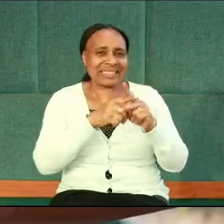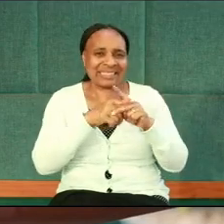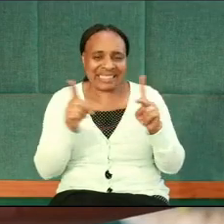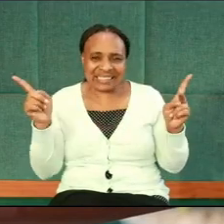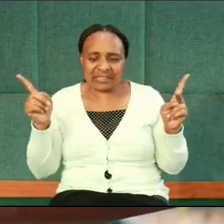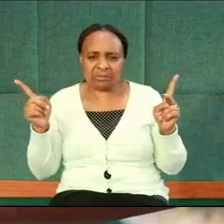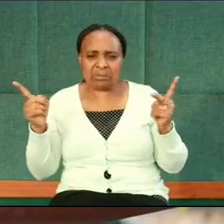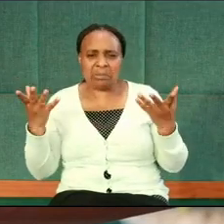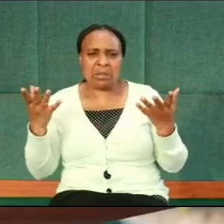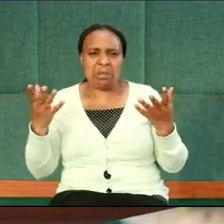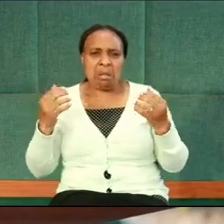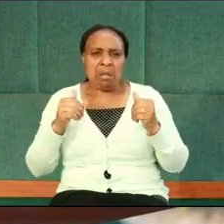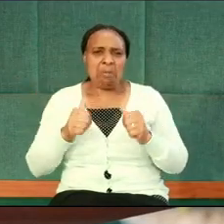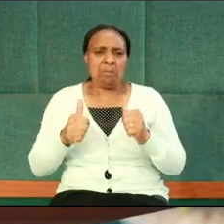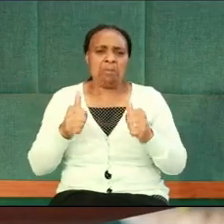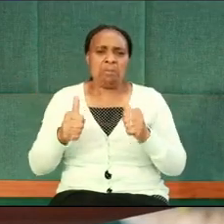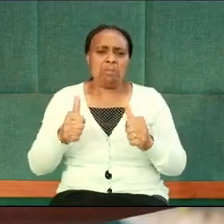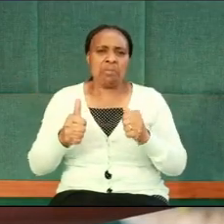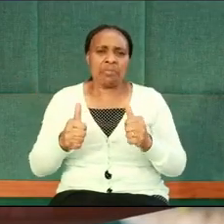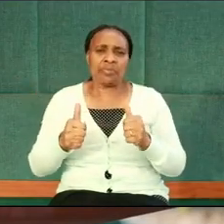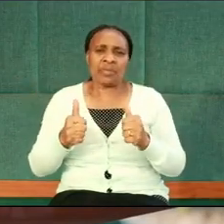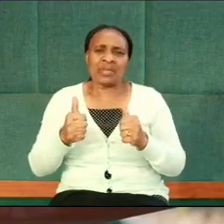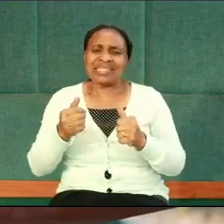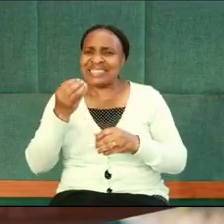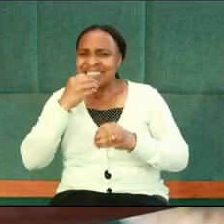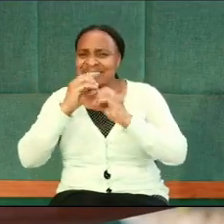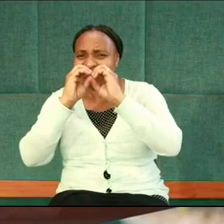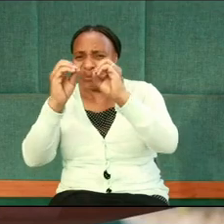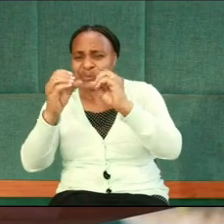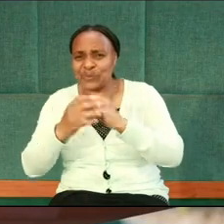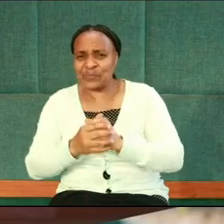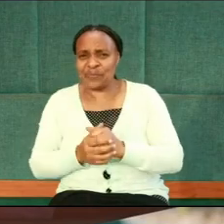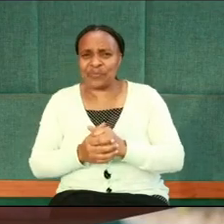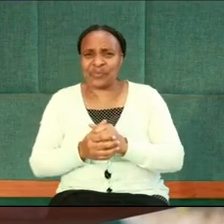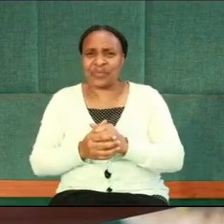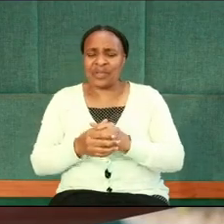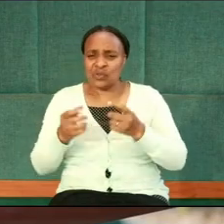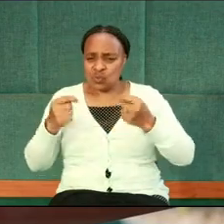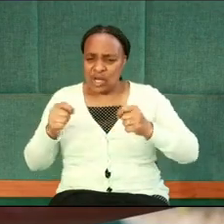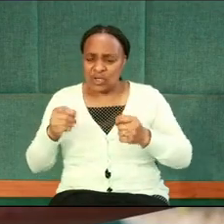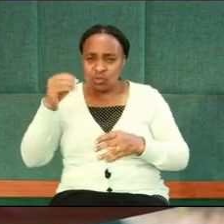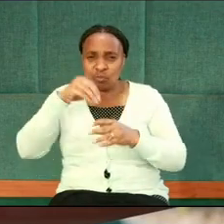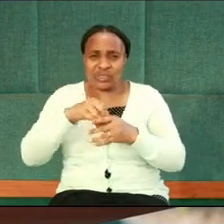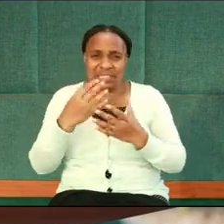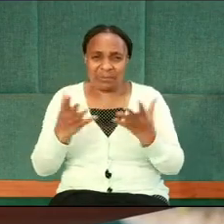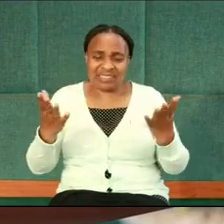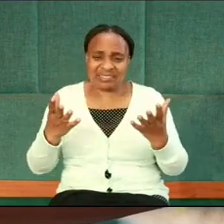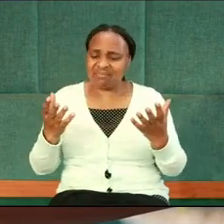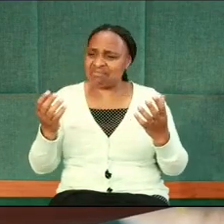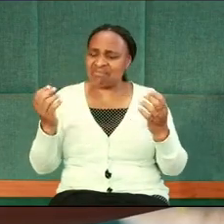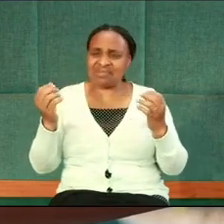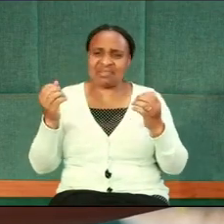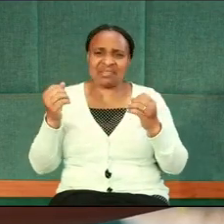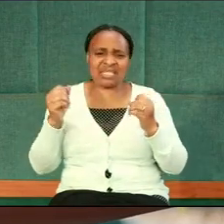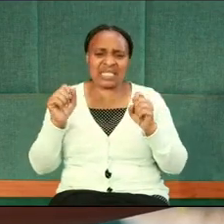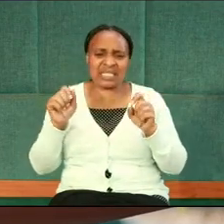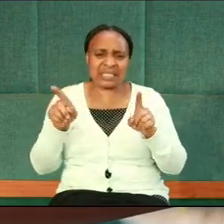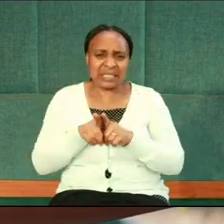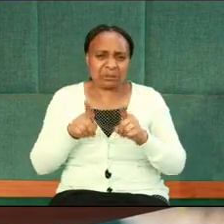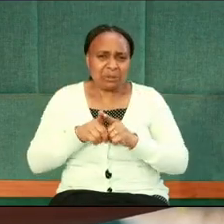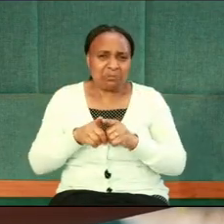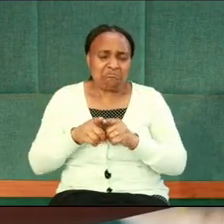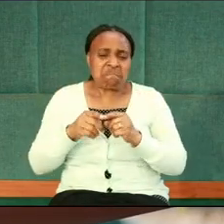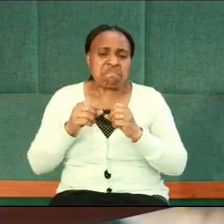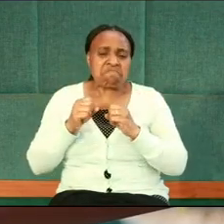collapsing. And whenever she can't even eat, you try to put something inside, she collapses. And